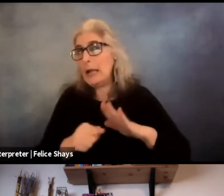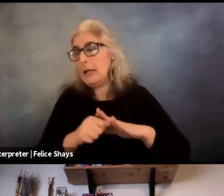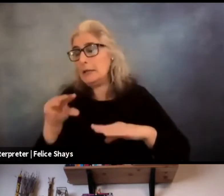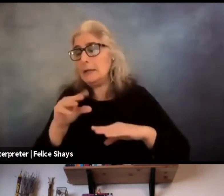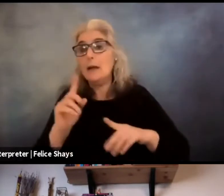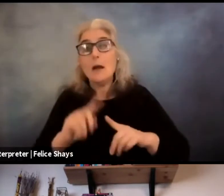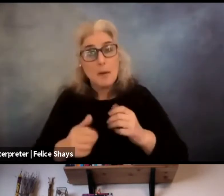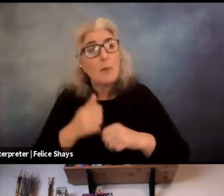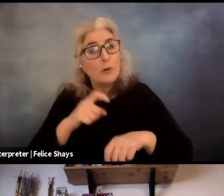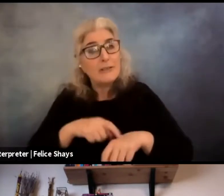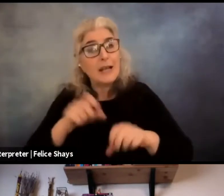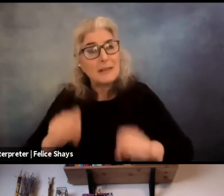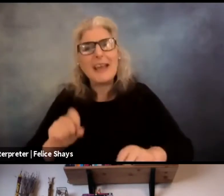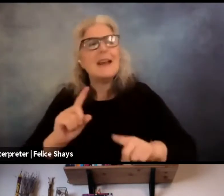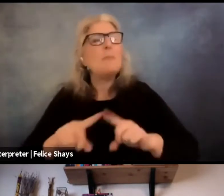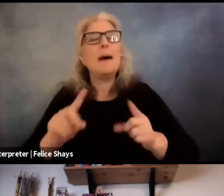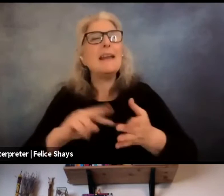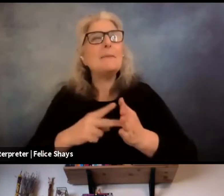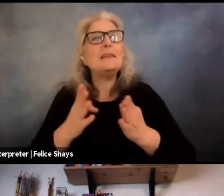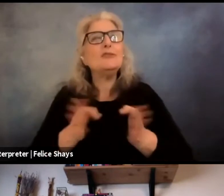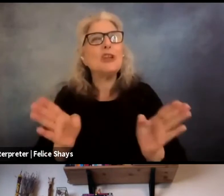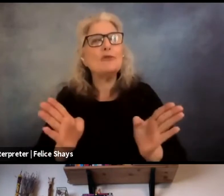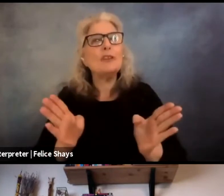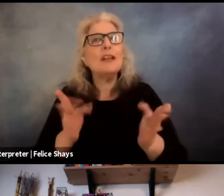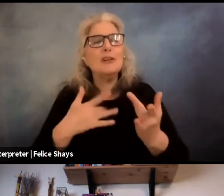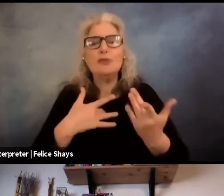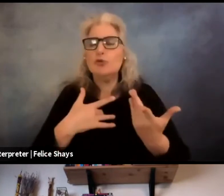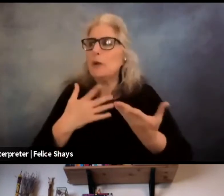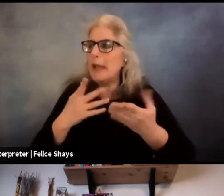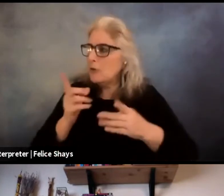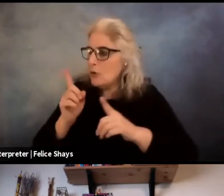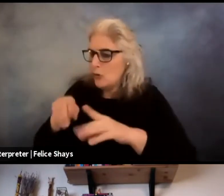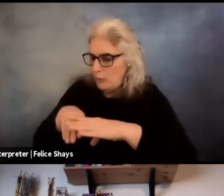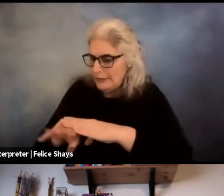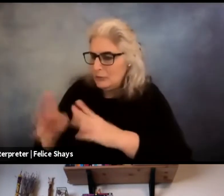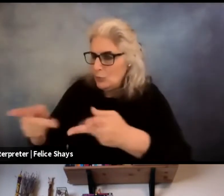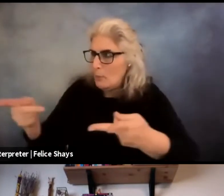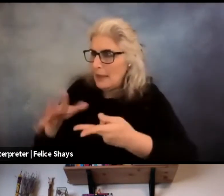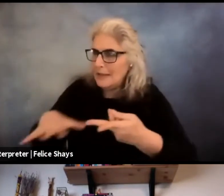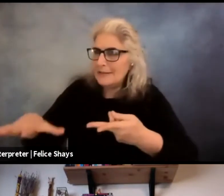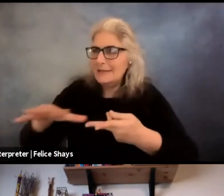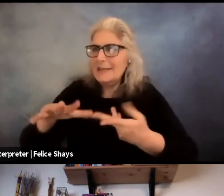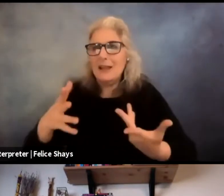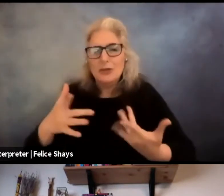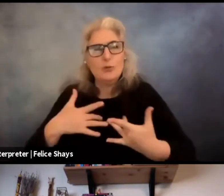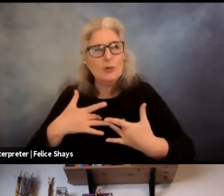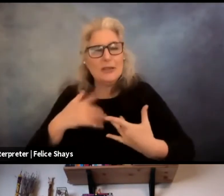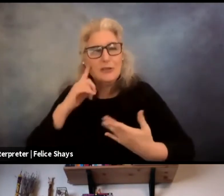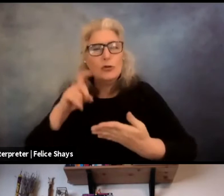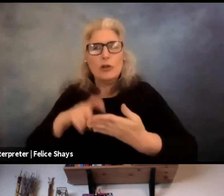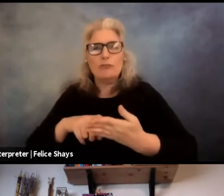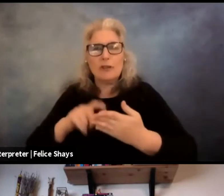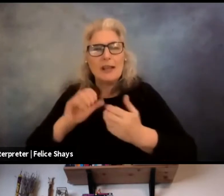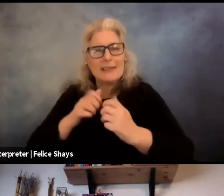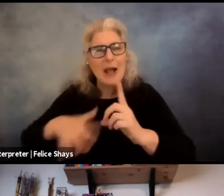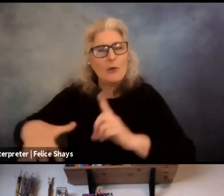just being able to recognize changes spatially, recognize, you know, architectural changes or spatial changes, environment